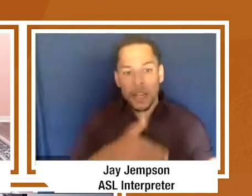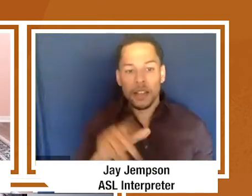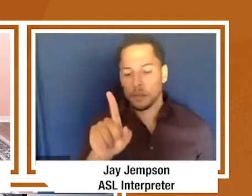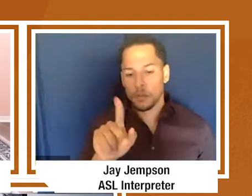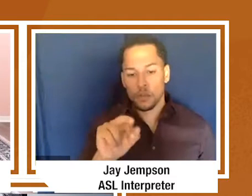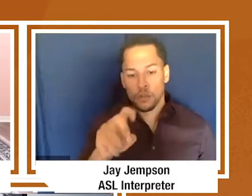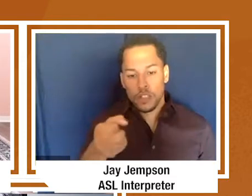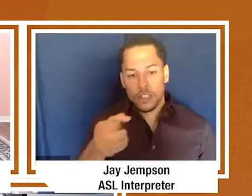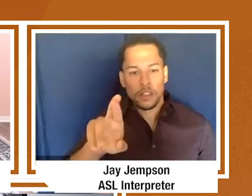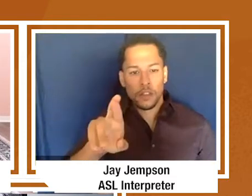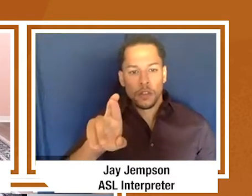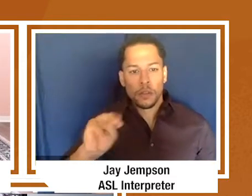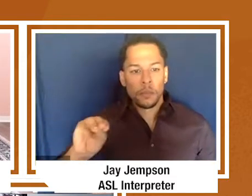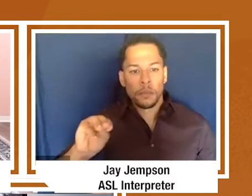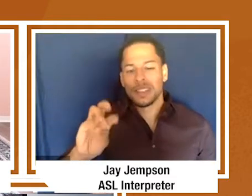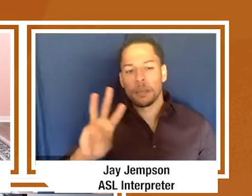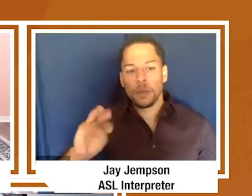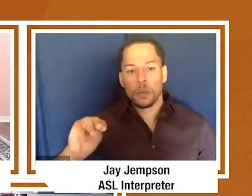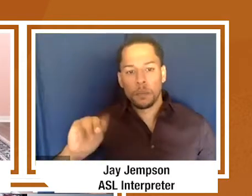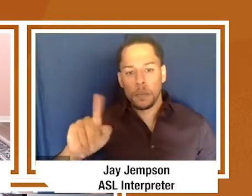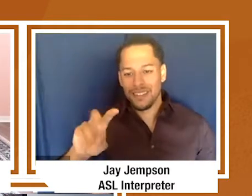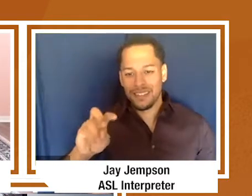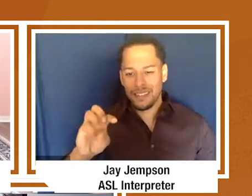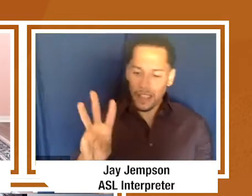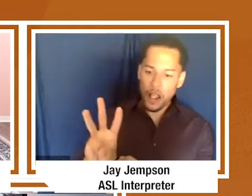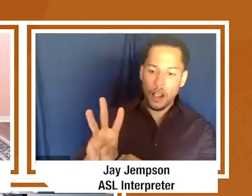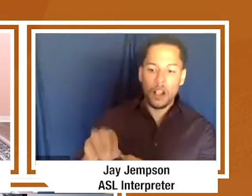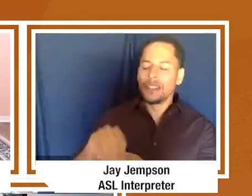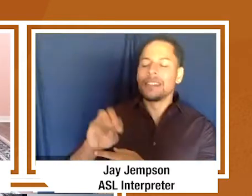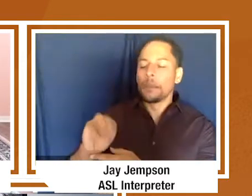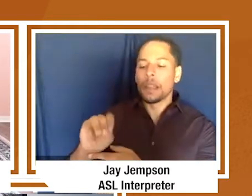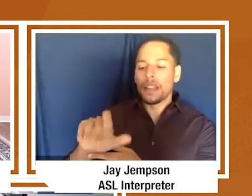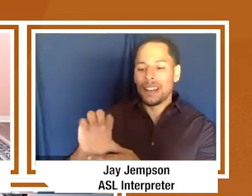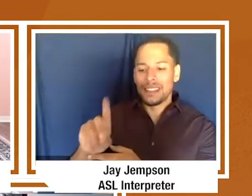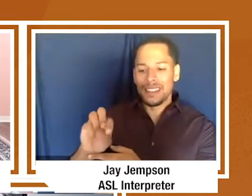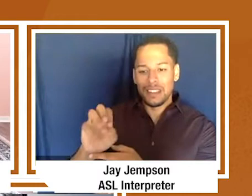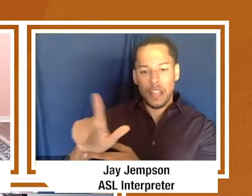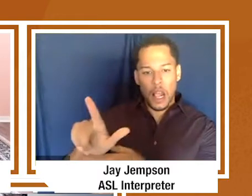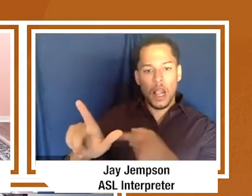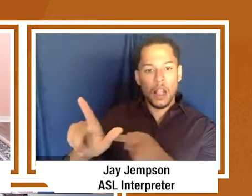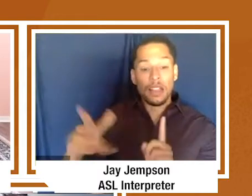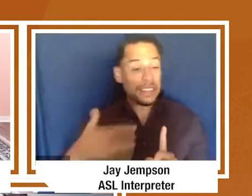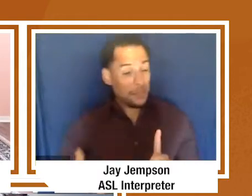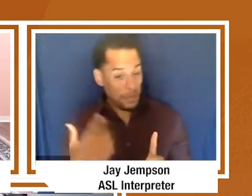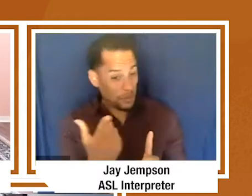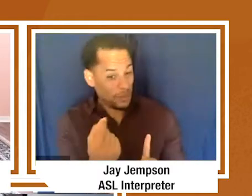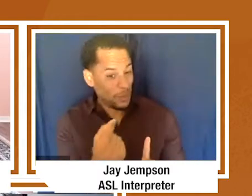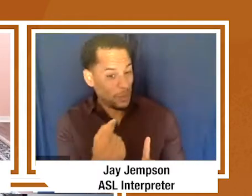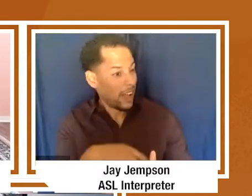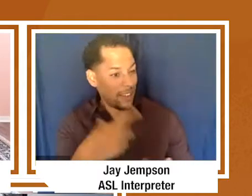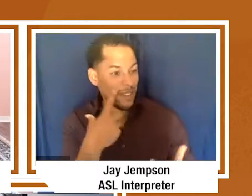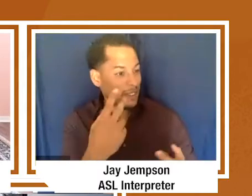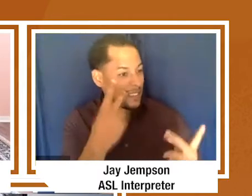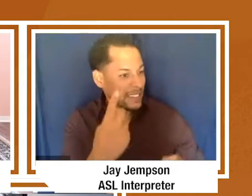you're usually in some conference in some other country, but I'm so glad you made some time for us. Oh my God, are you kidding? This is, I live for this